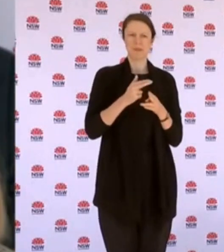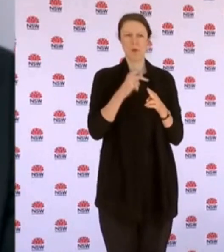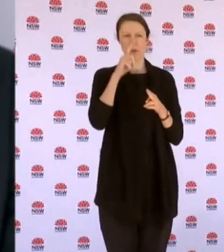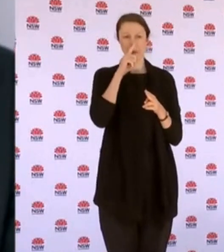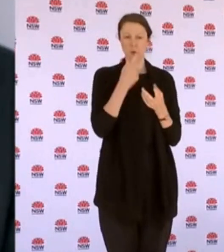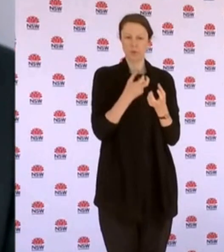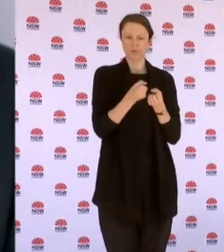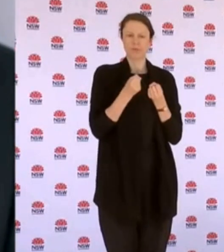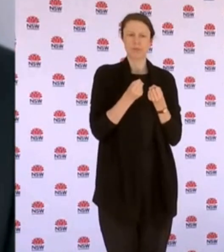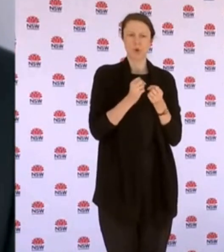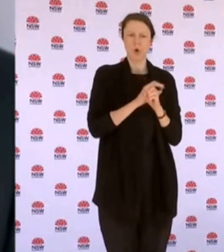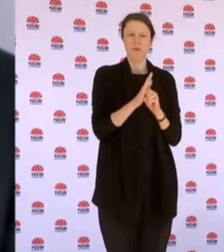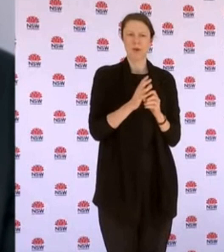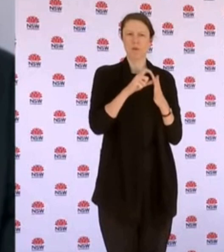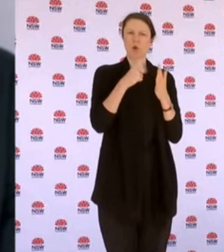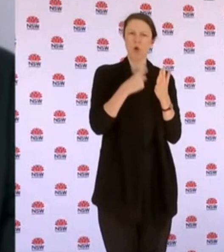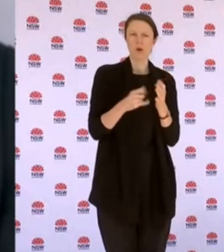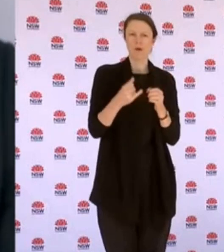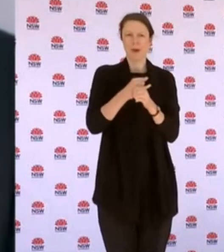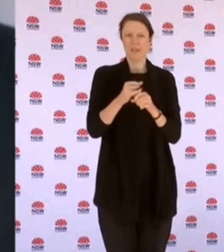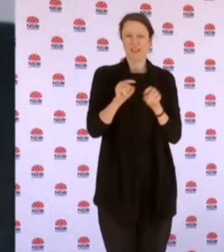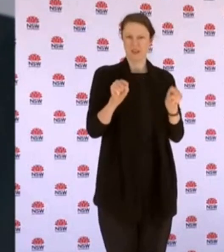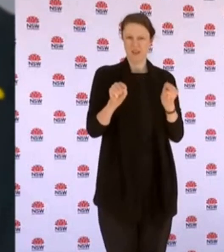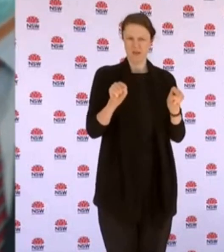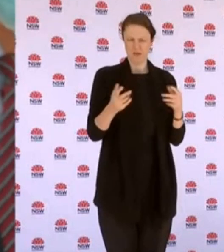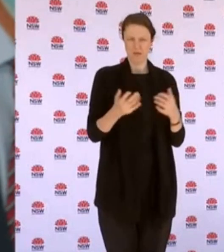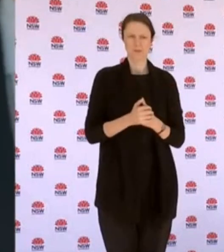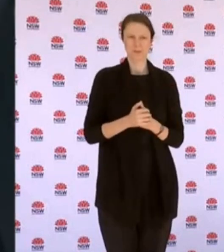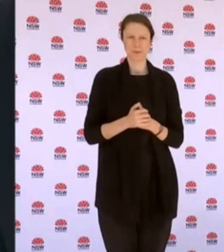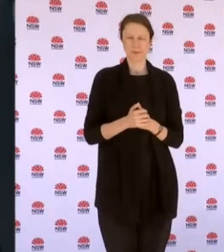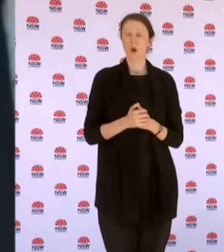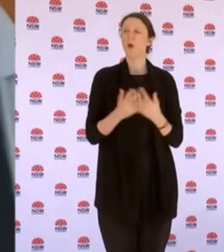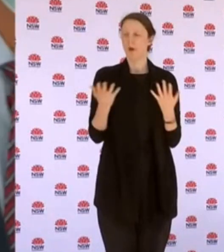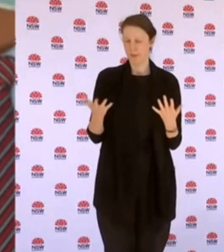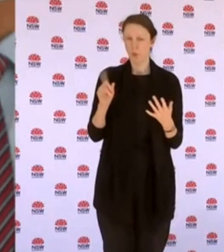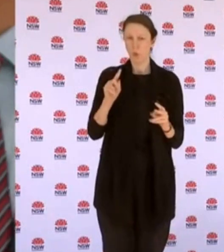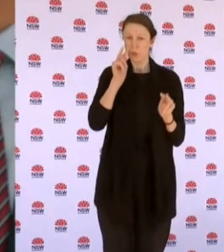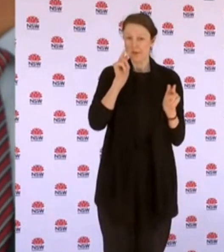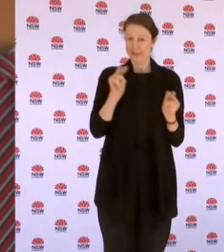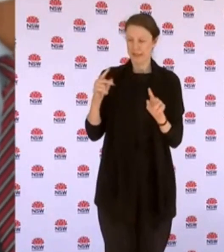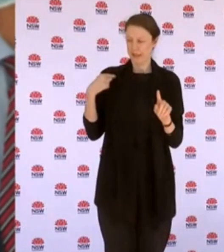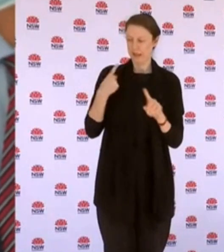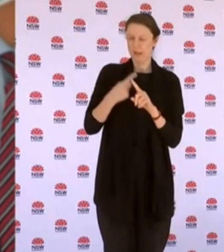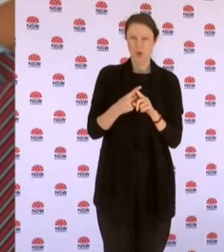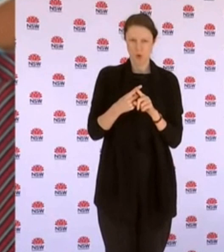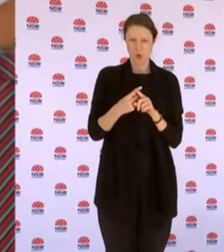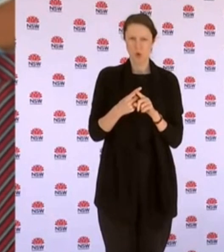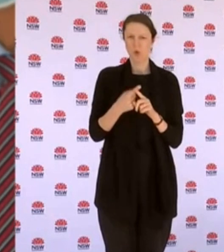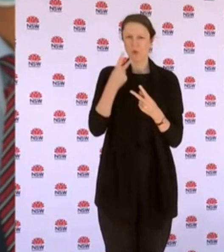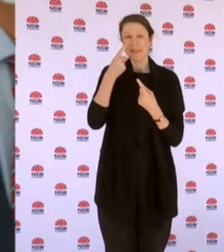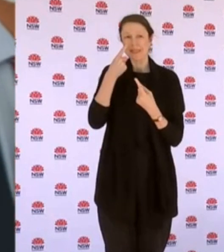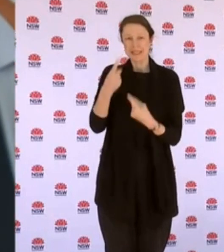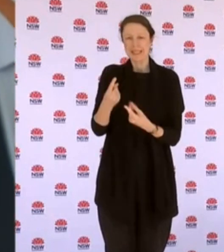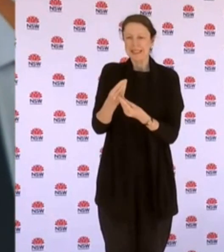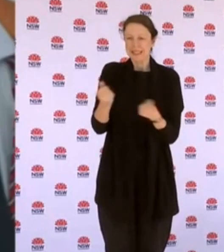we're noting is two different aspects. Is we have seen some transmission in healthcare settings, and that